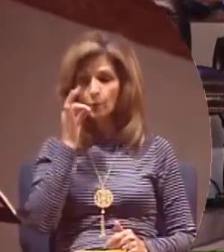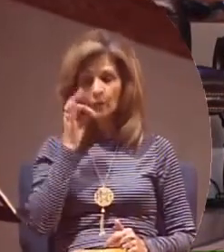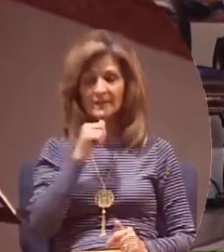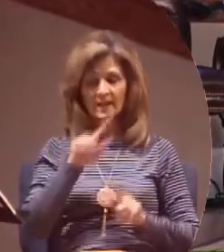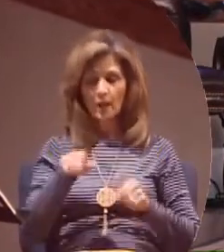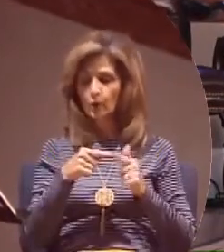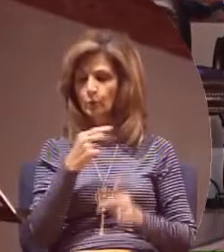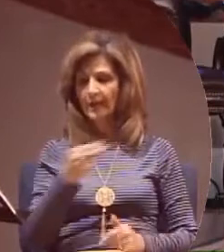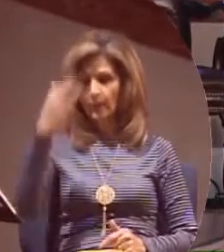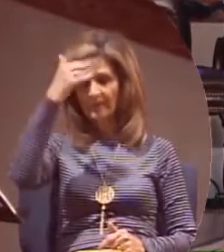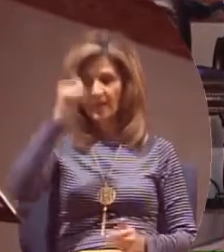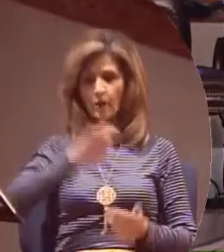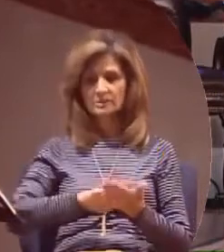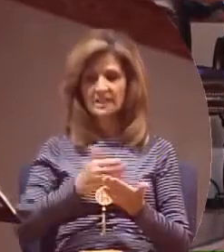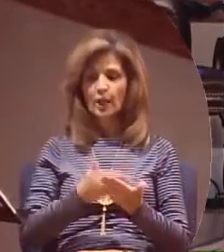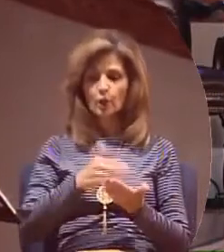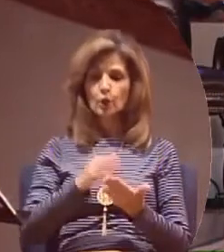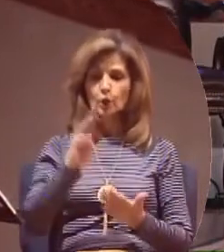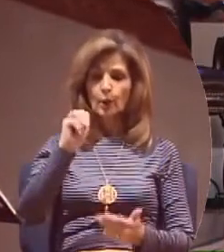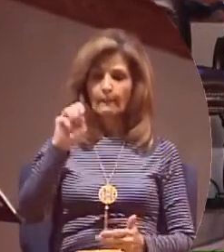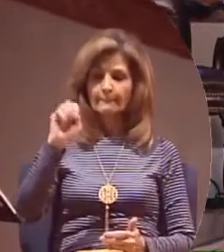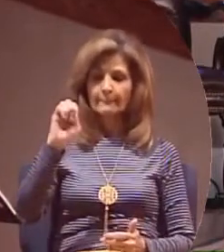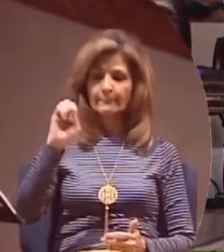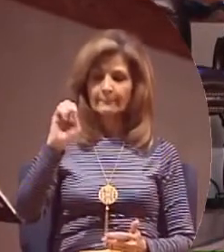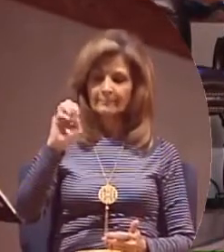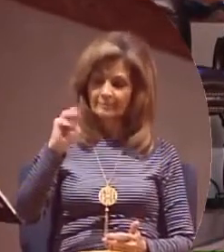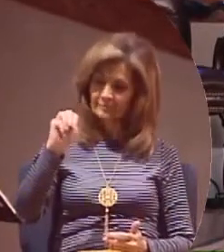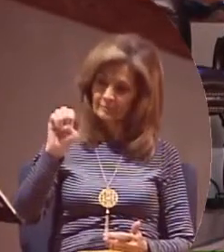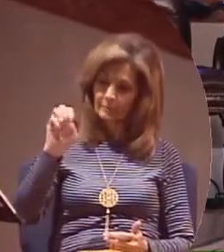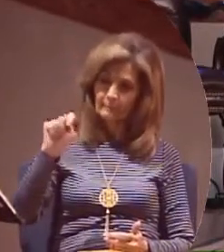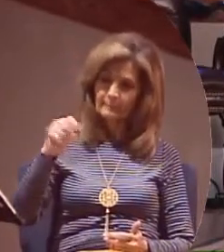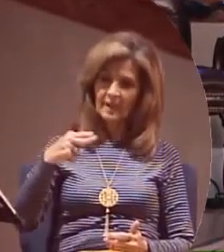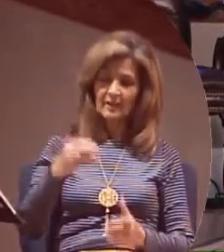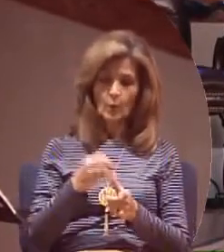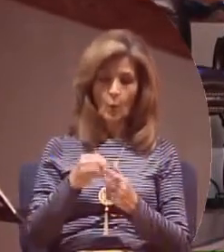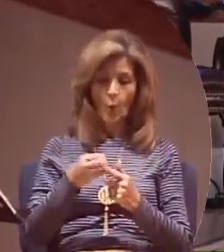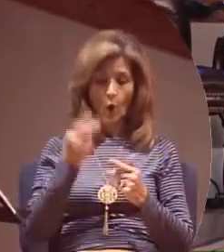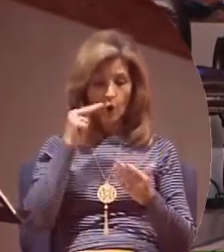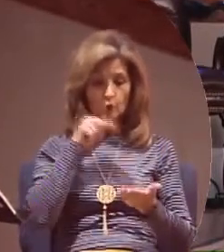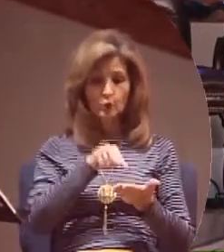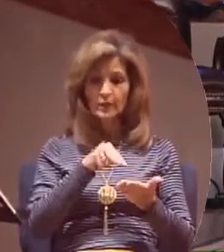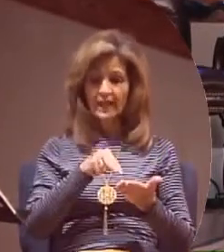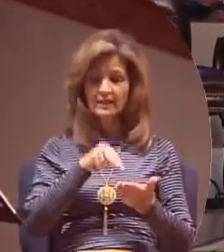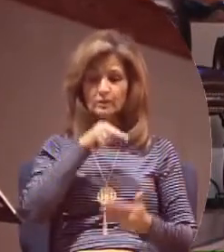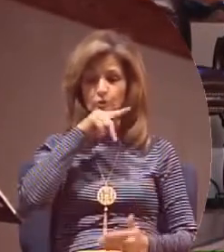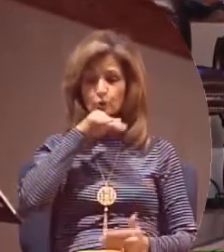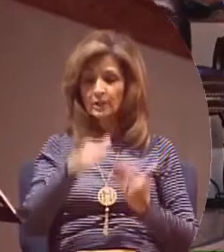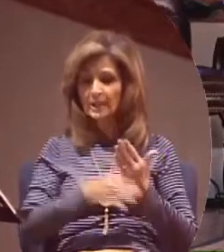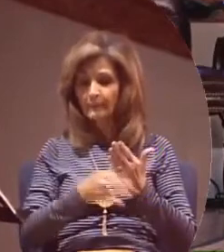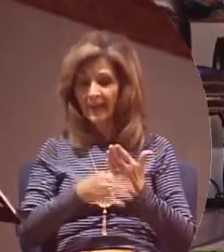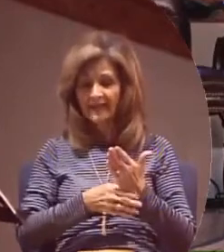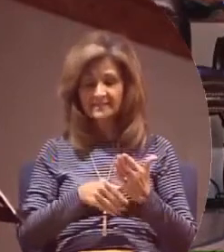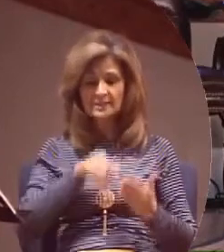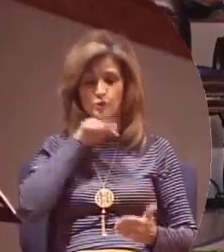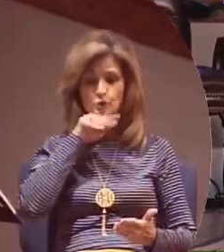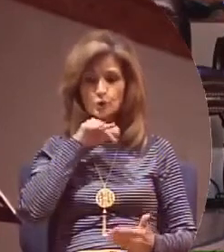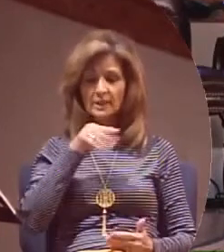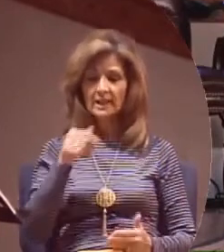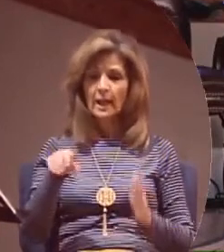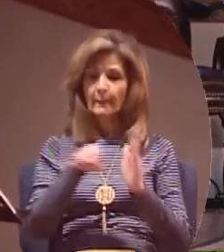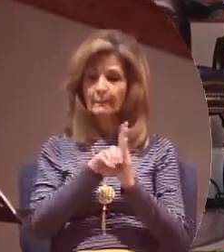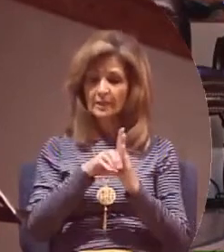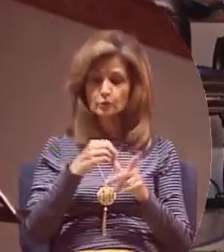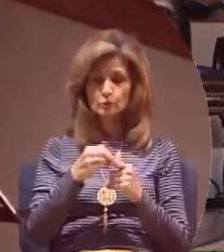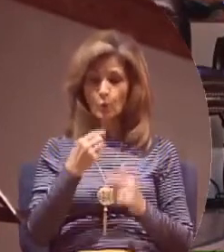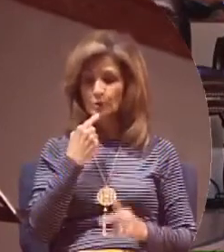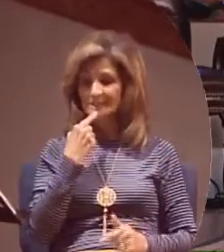hell because they cook meth. They don't go to hell because they look at bad magazines and dirty pictures. And they don't go to hell because they say